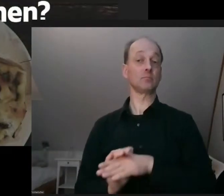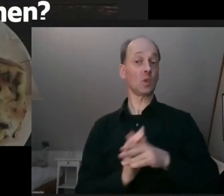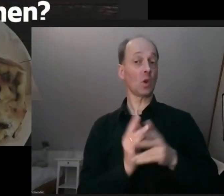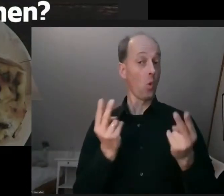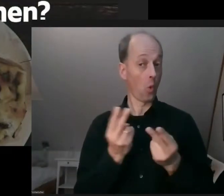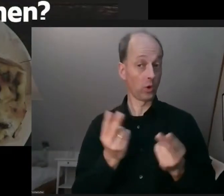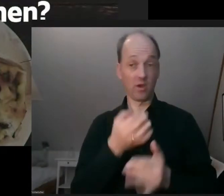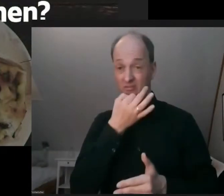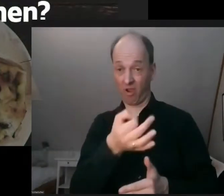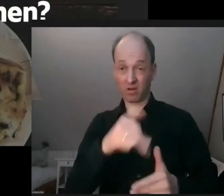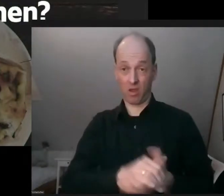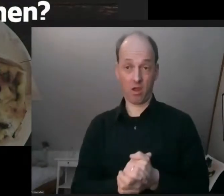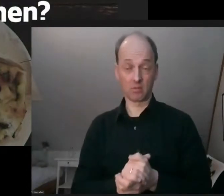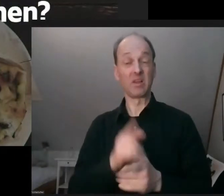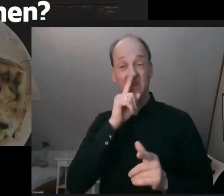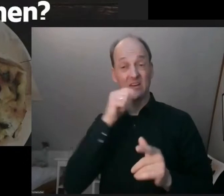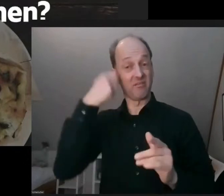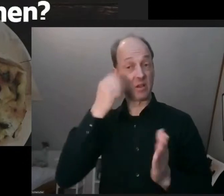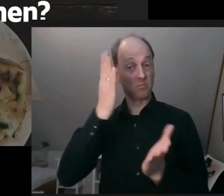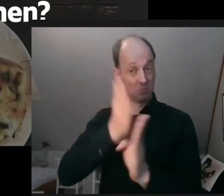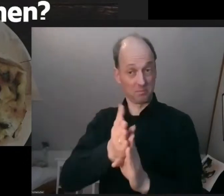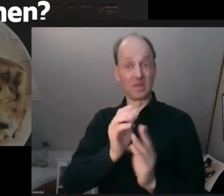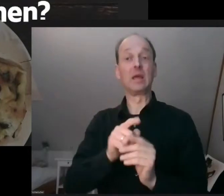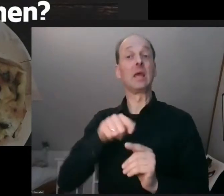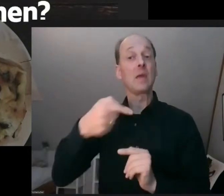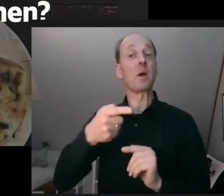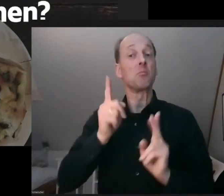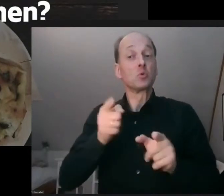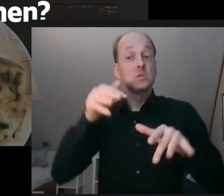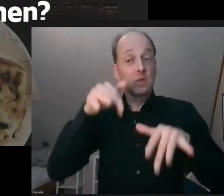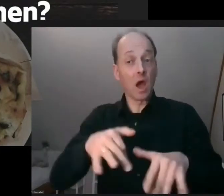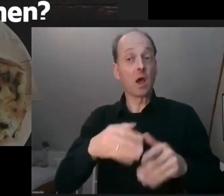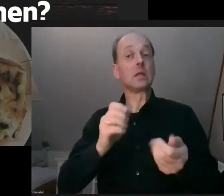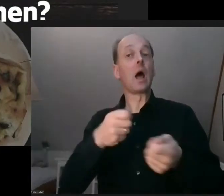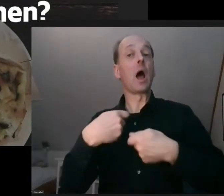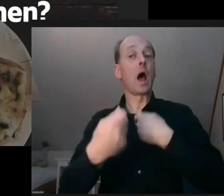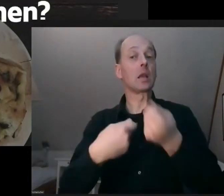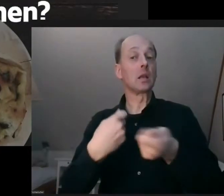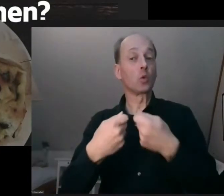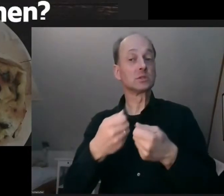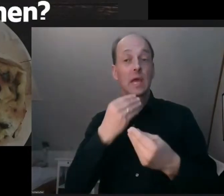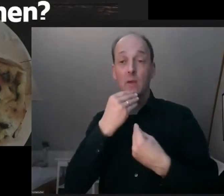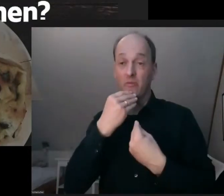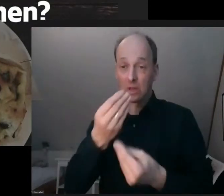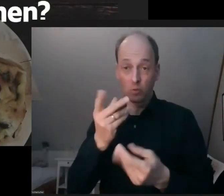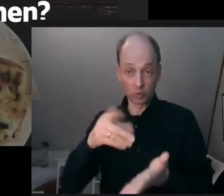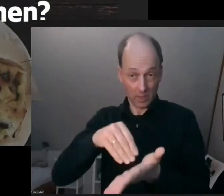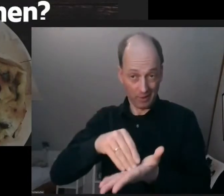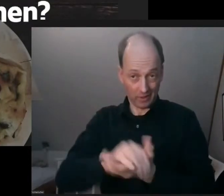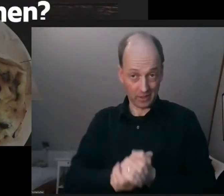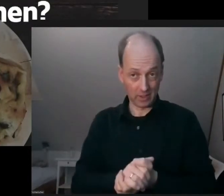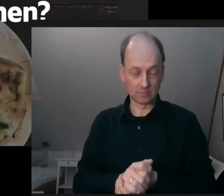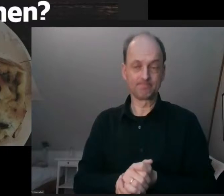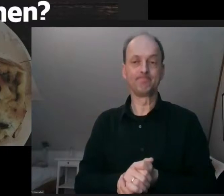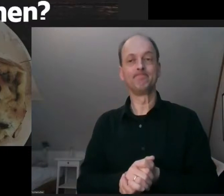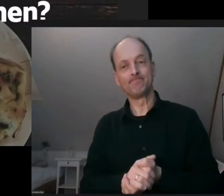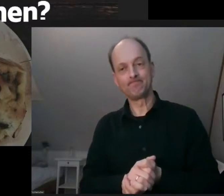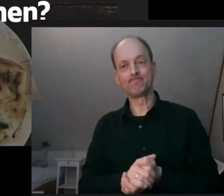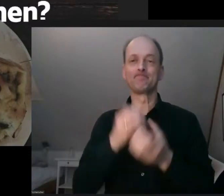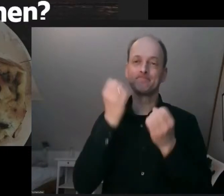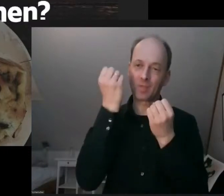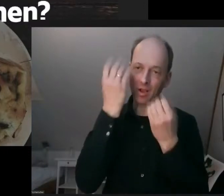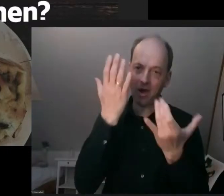will consider green communication as a standard communication, and in the end there needs to be a recommendation